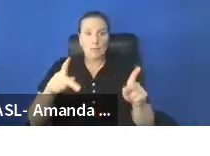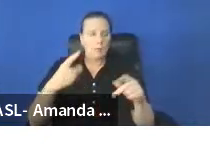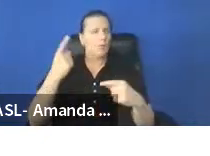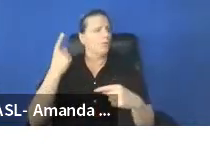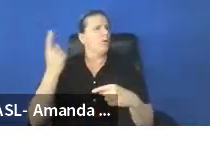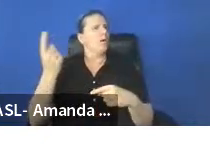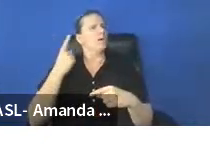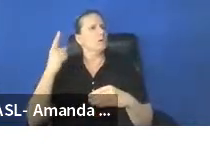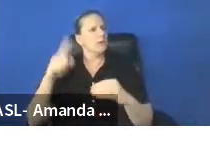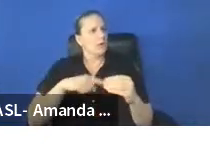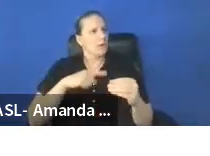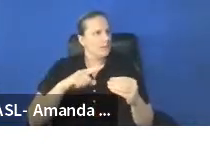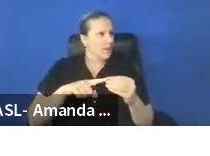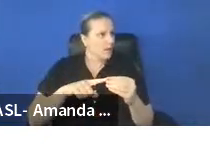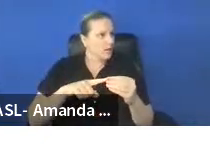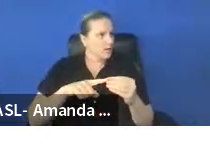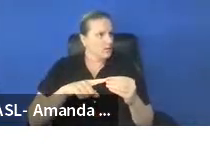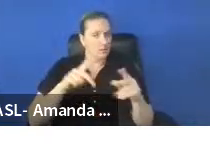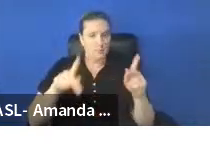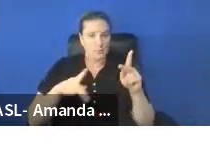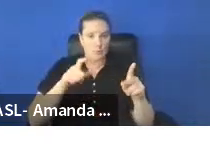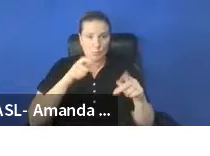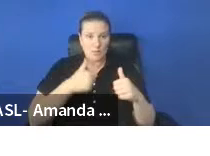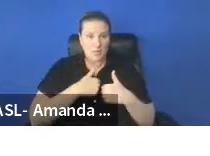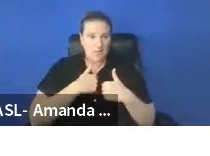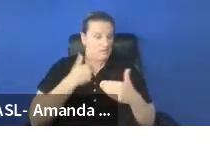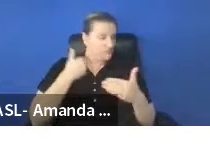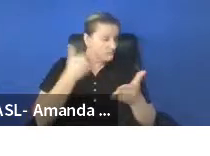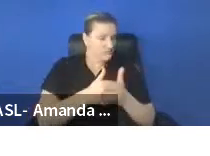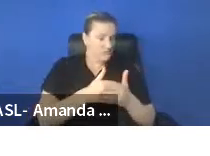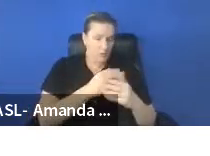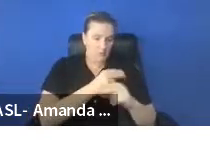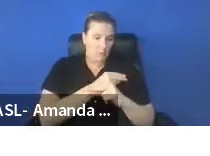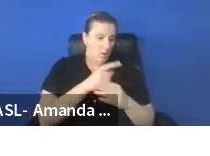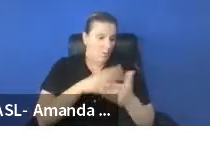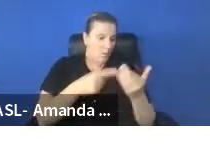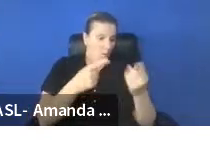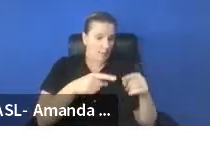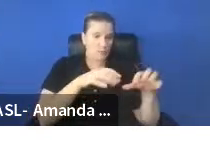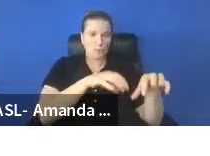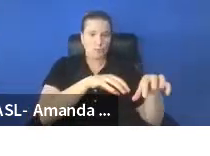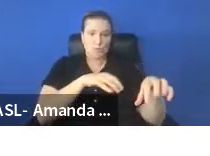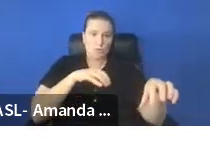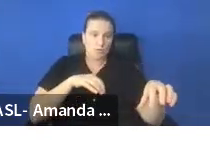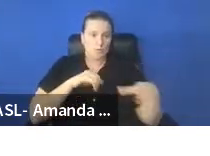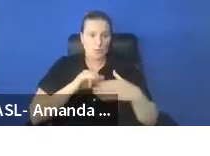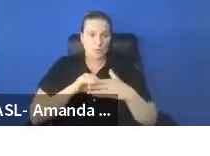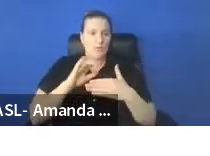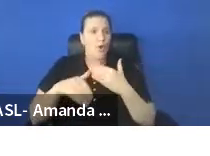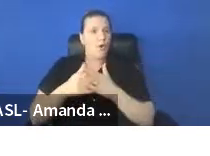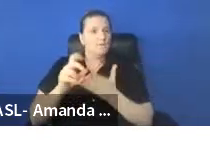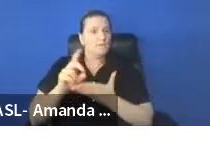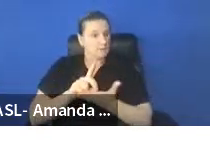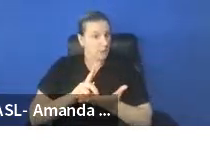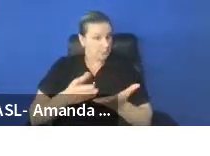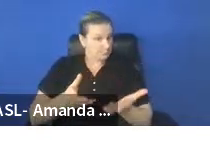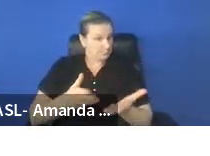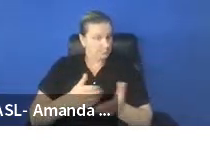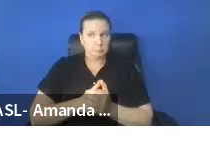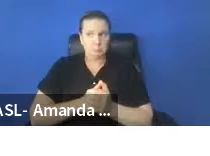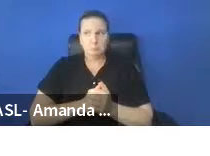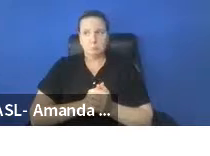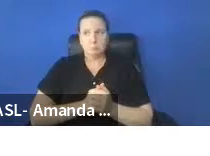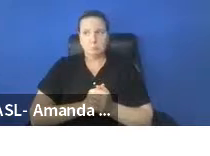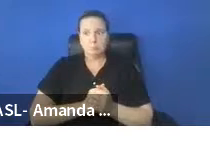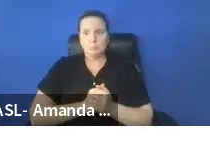wonder about the people who live right next to the freeway and what's going to happen to them with all of this design?